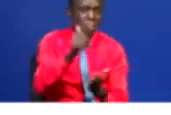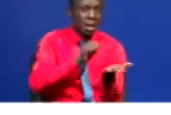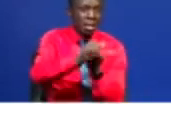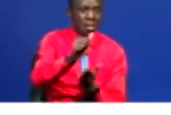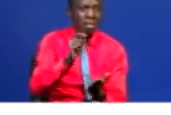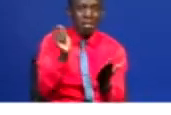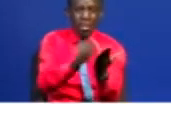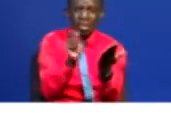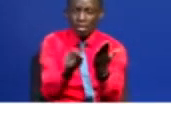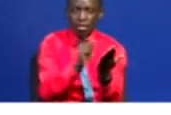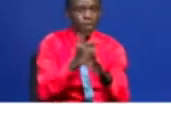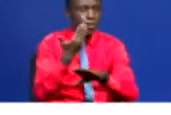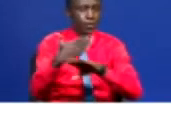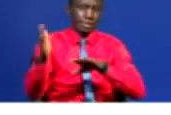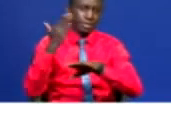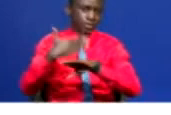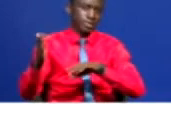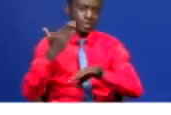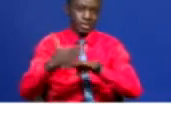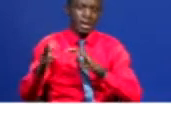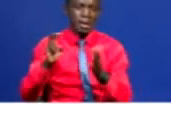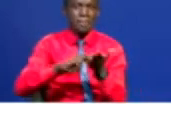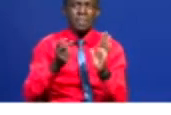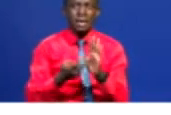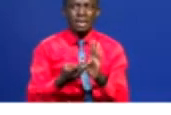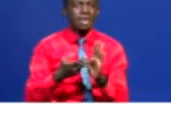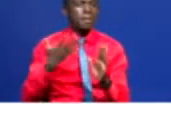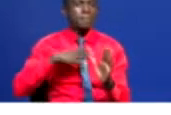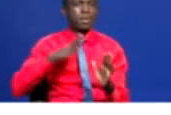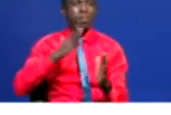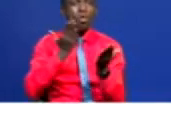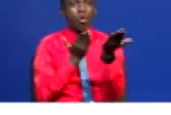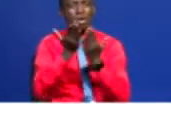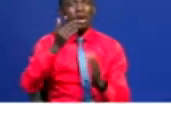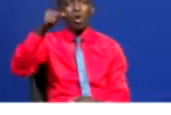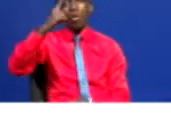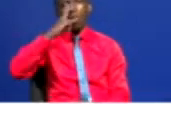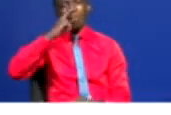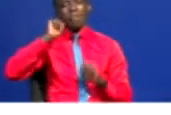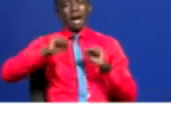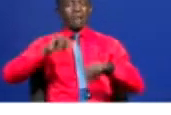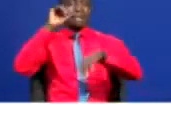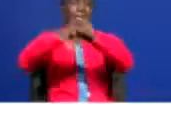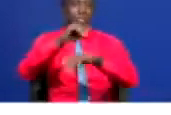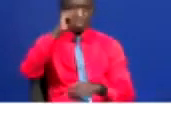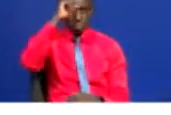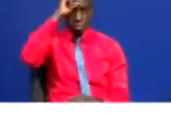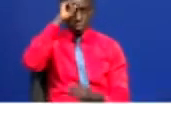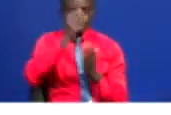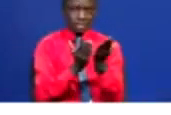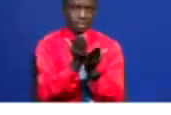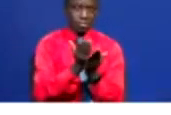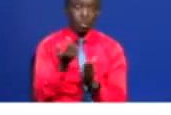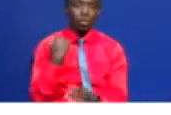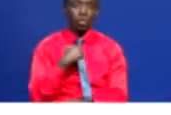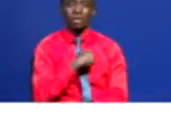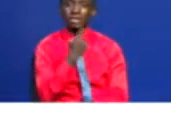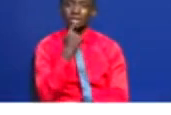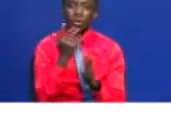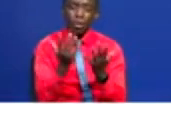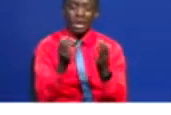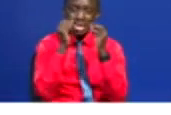members of the public visiting government services to do what? To consume government services. What we are saying is that if we have got